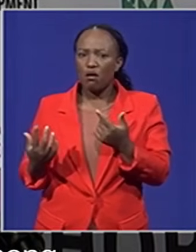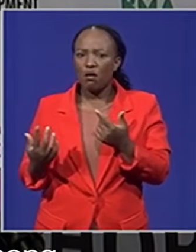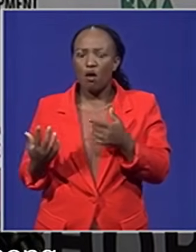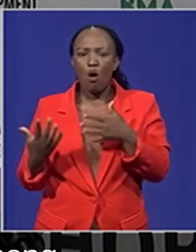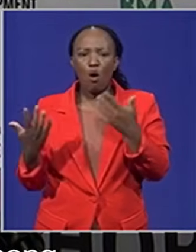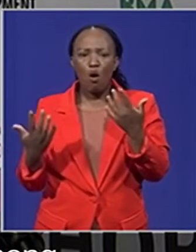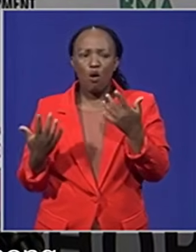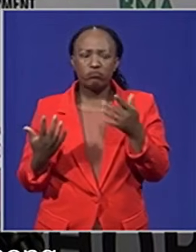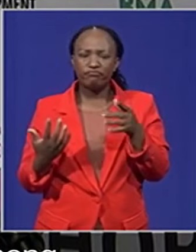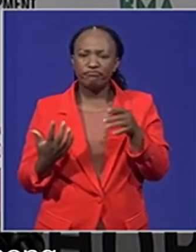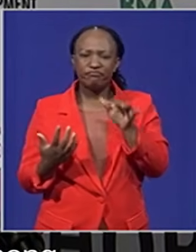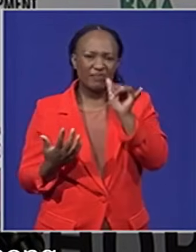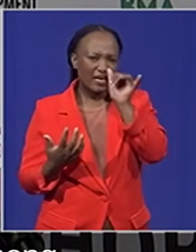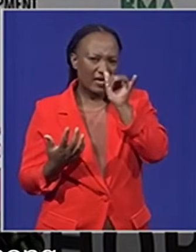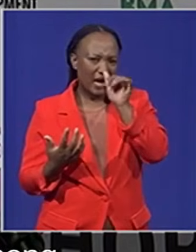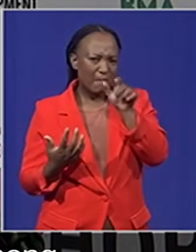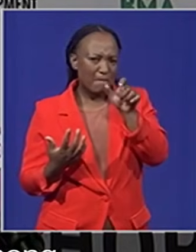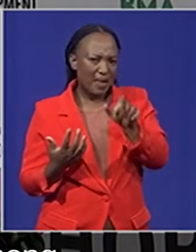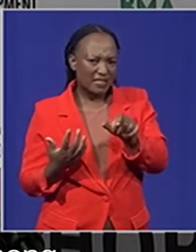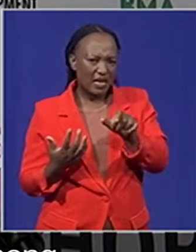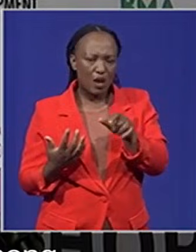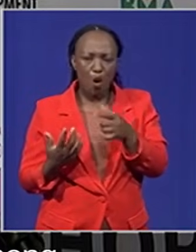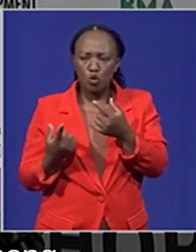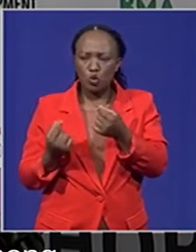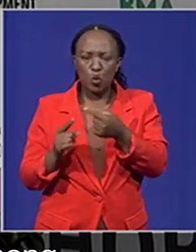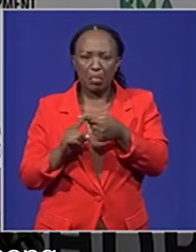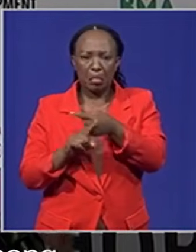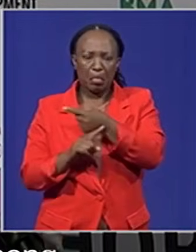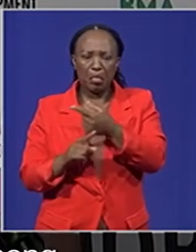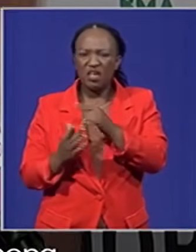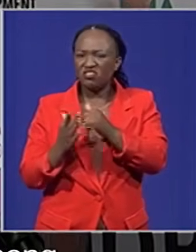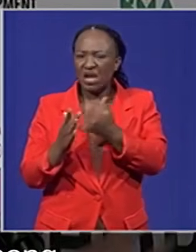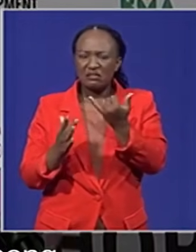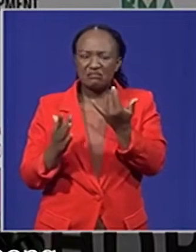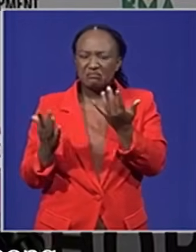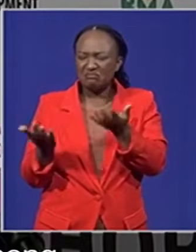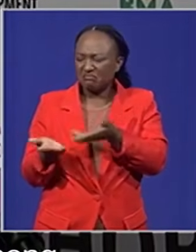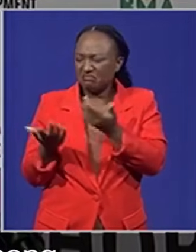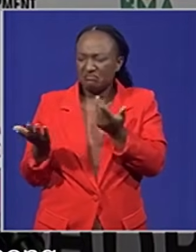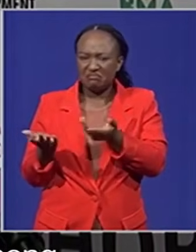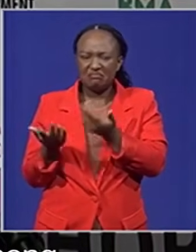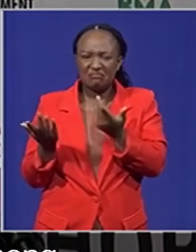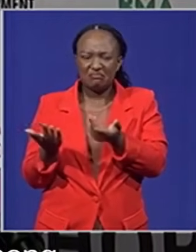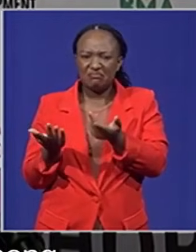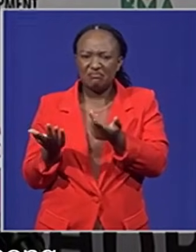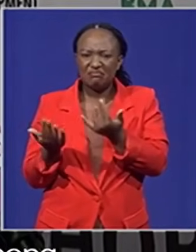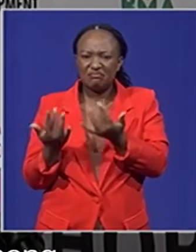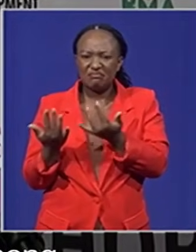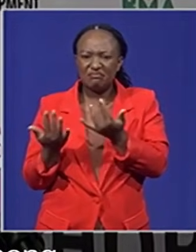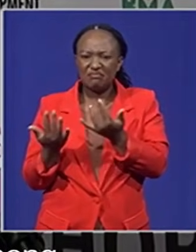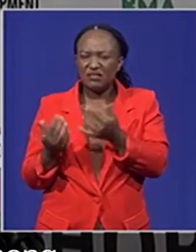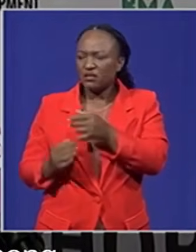it's a syndicate or it was a syndicated activity. No, it was just some element of